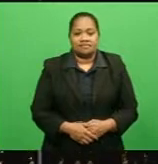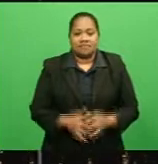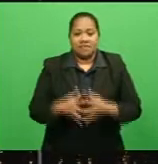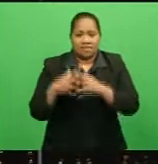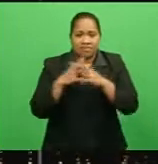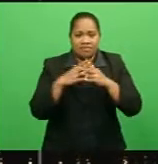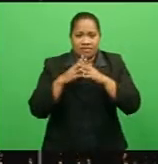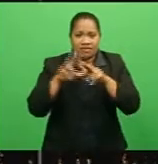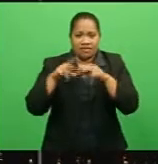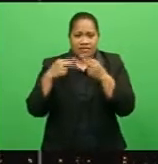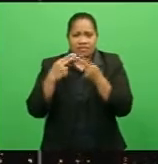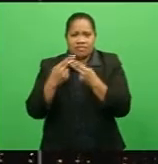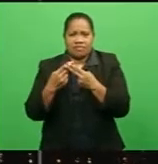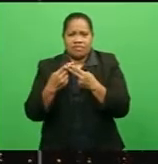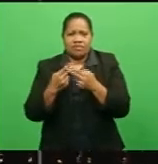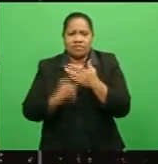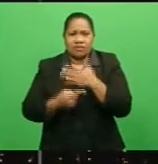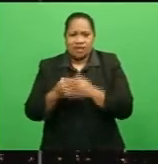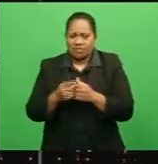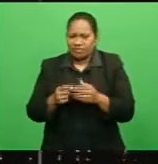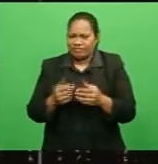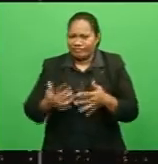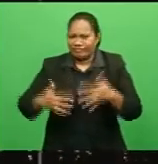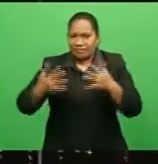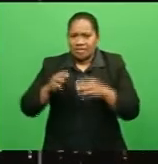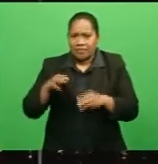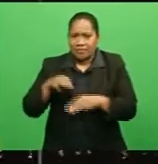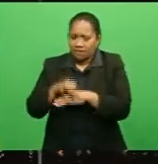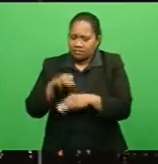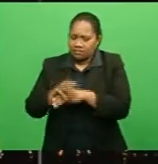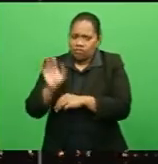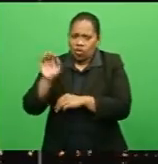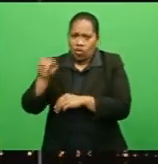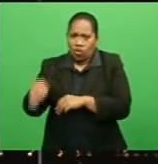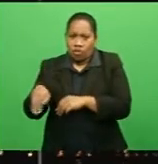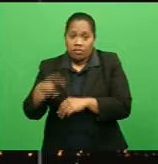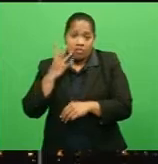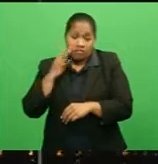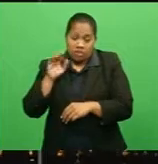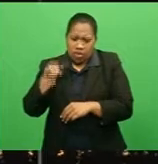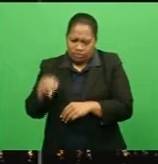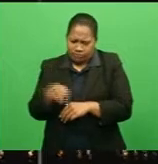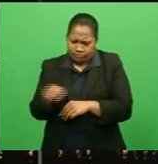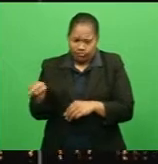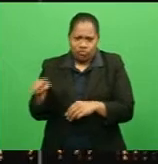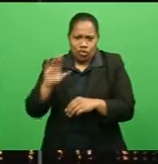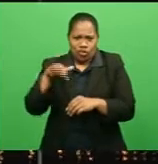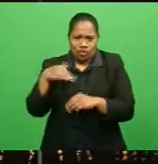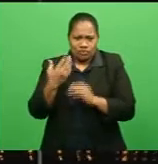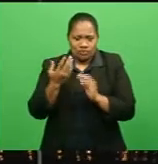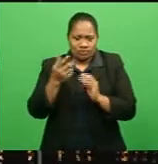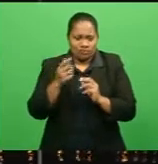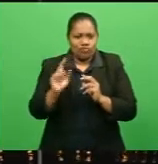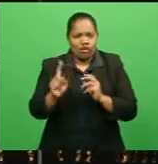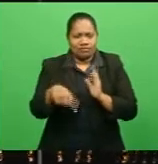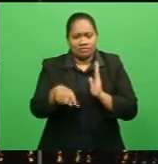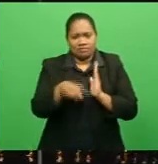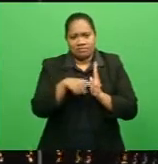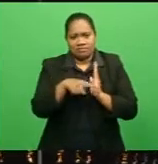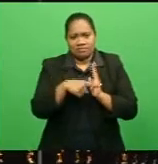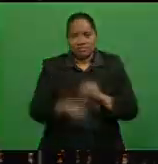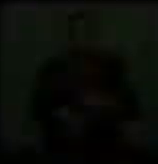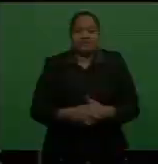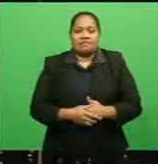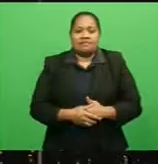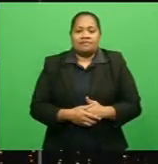American families have spent several months at home, and while there are downsides, there are also positives. But one thing that stands out is the screen time